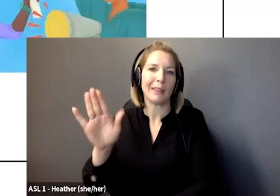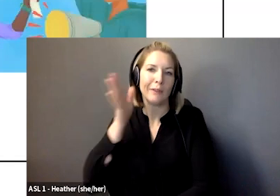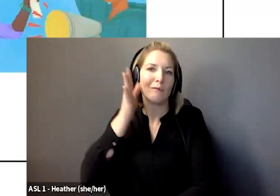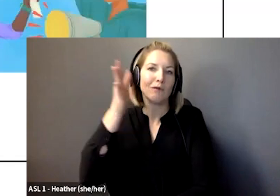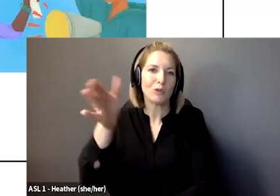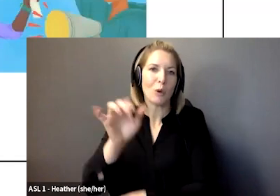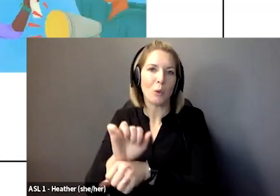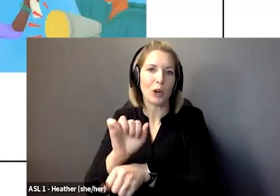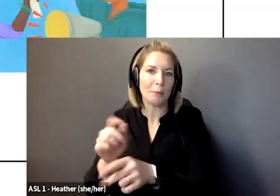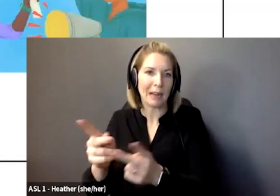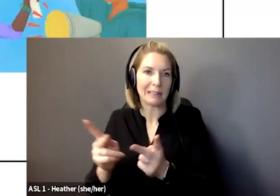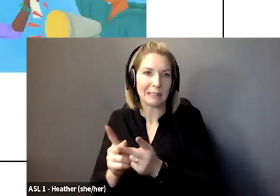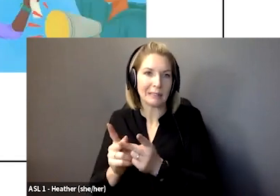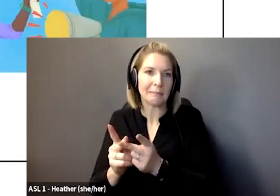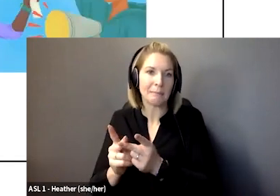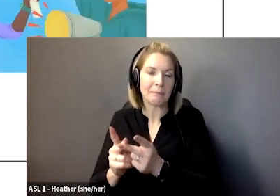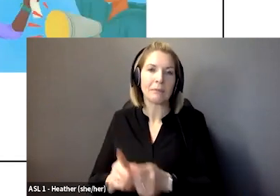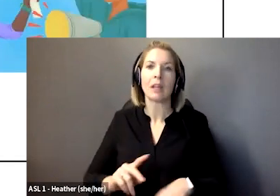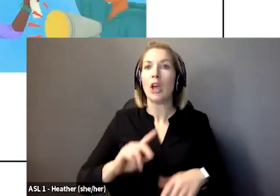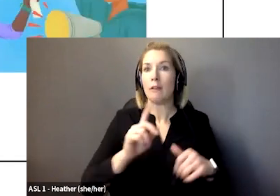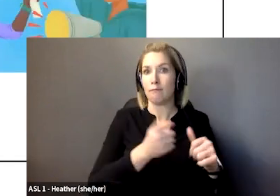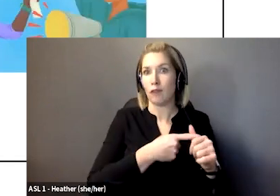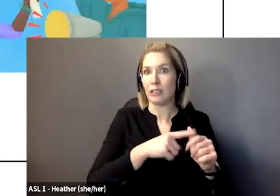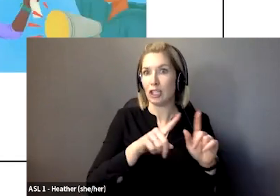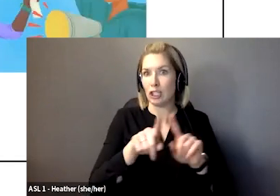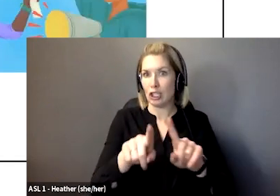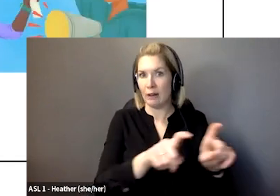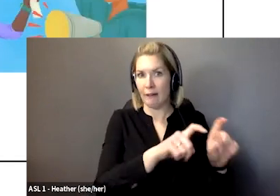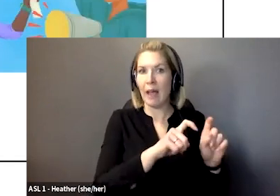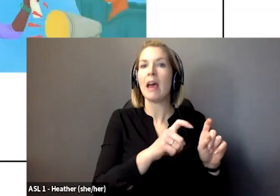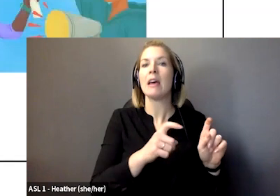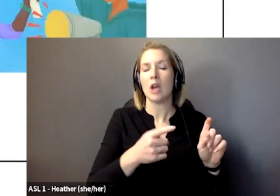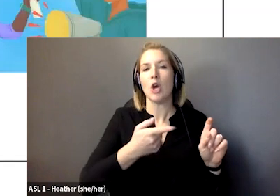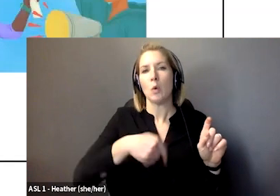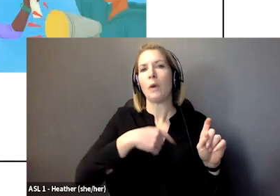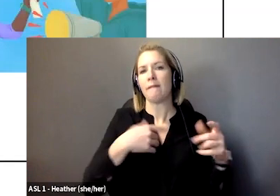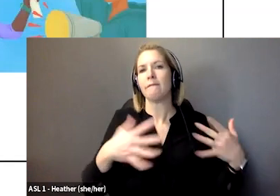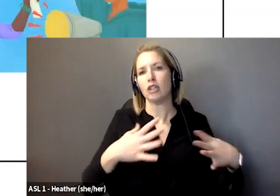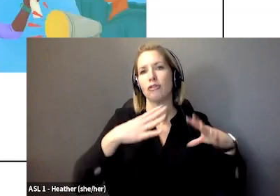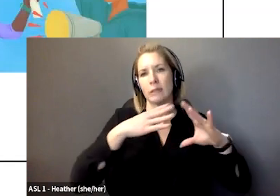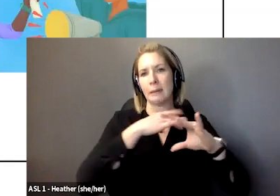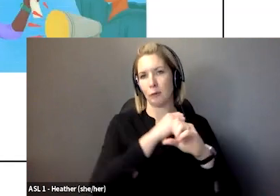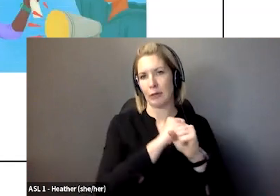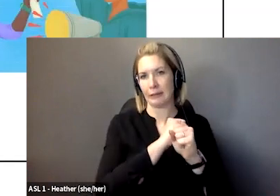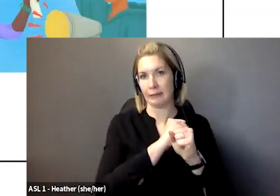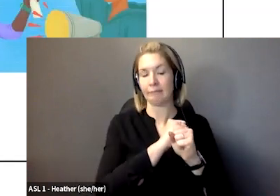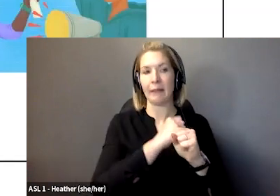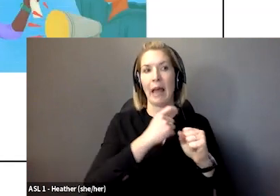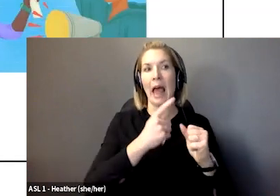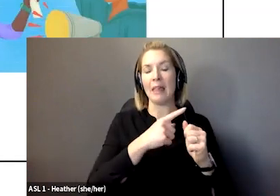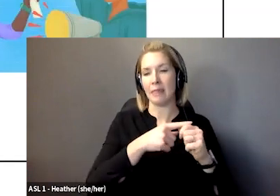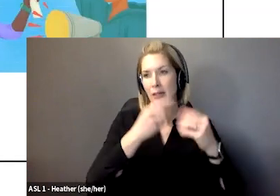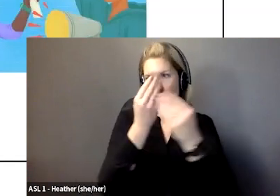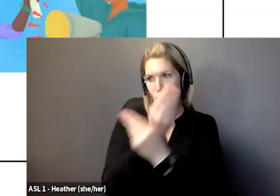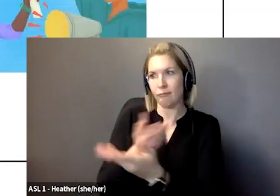So findings from the first round of the Delphi survey were summarized in a report that was shared with all participants before they took part